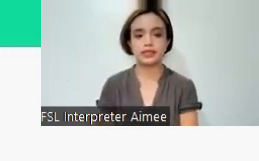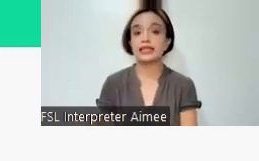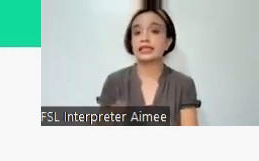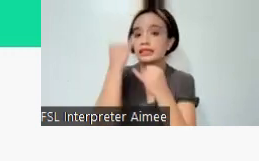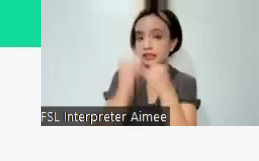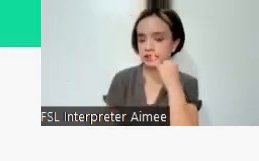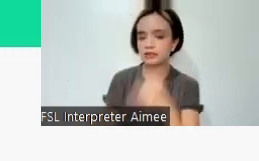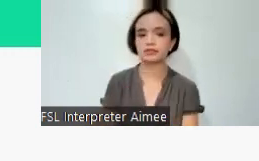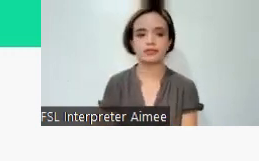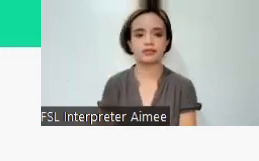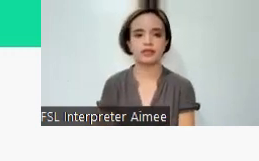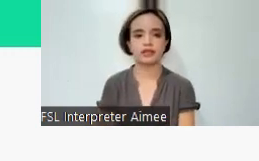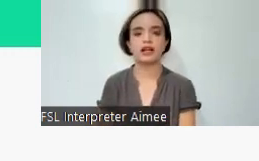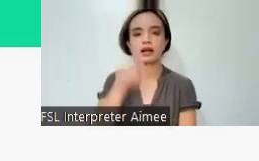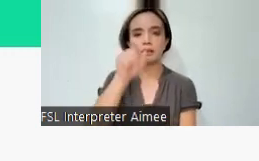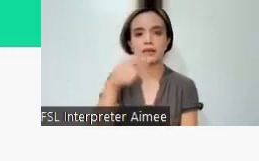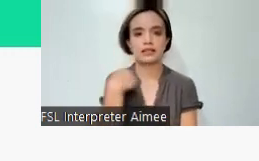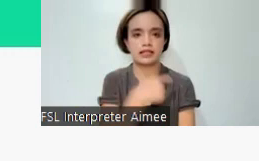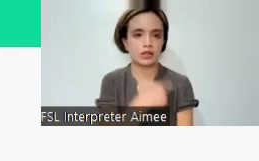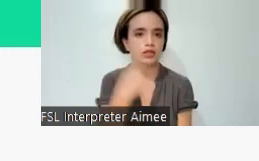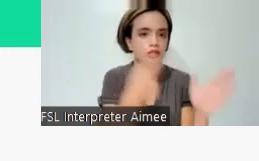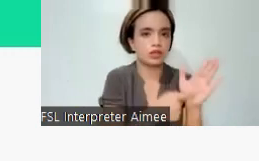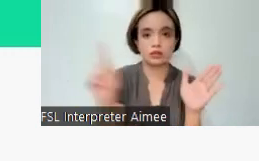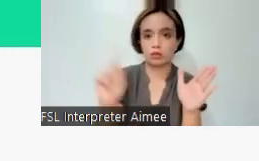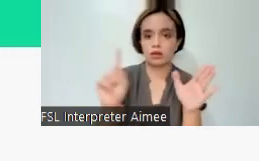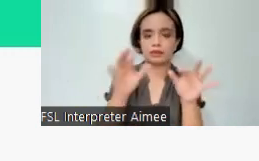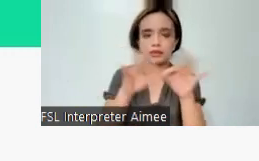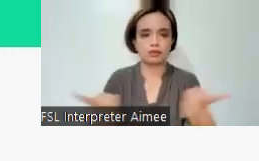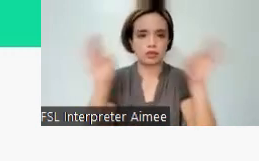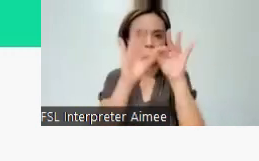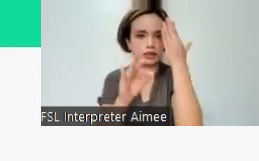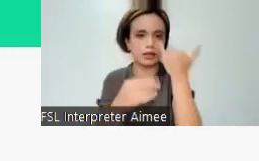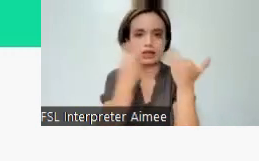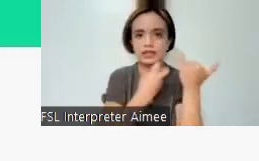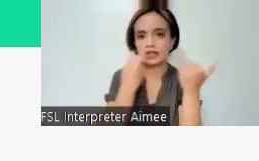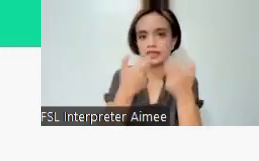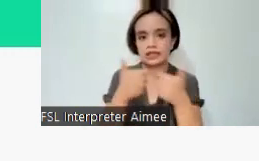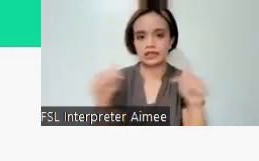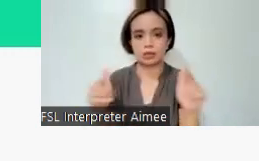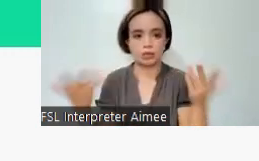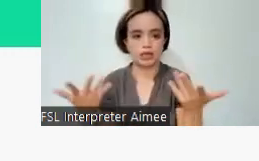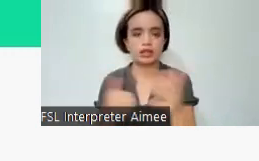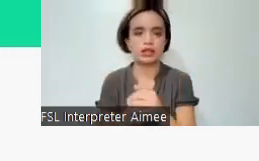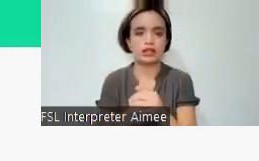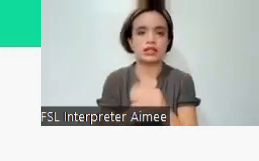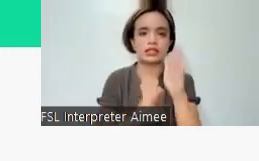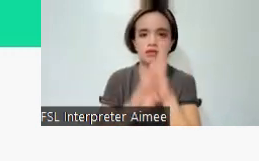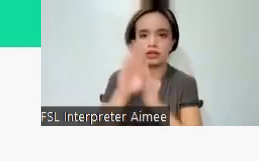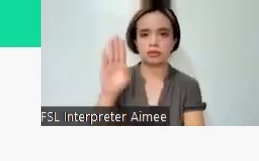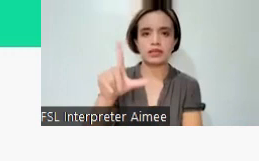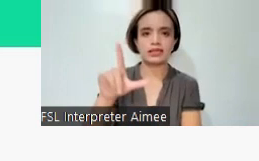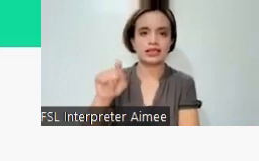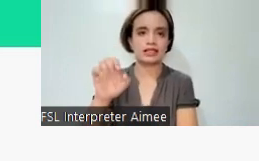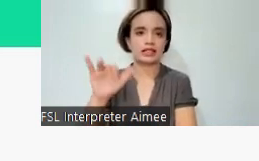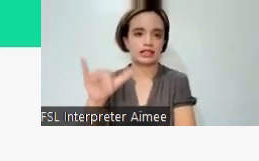Finally, we need to recognize the importance of oral language in the literacy development of children.